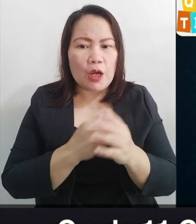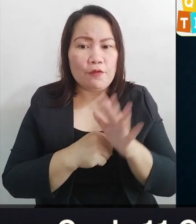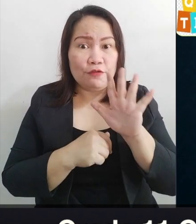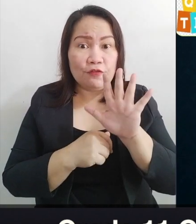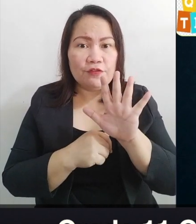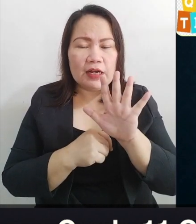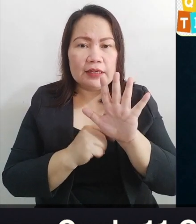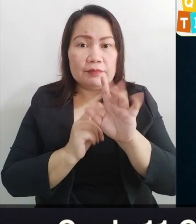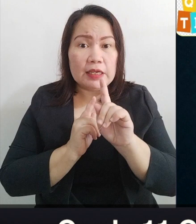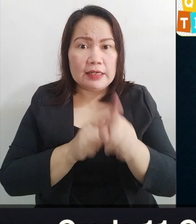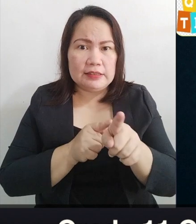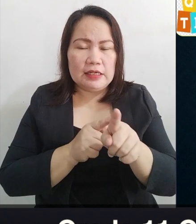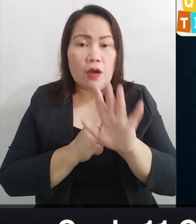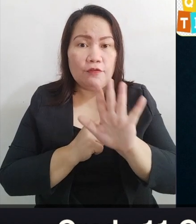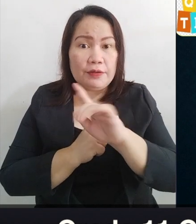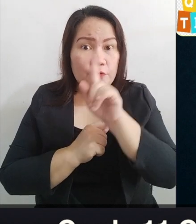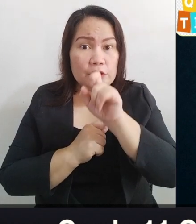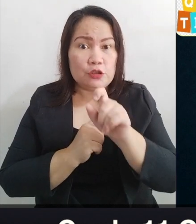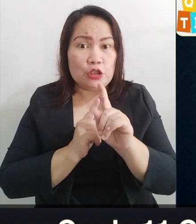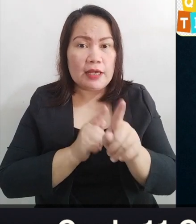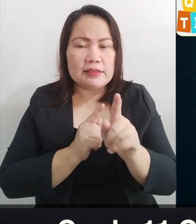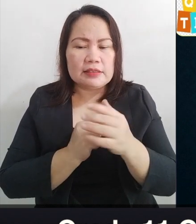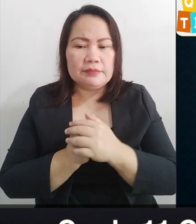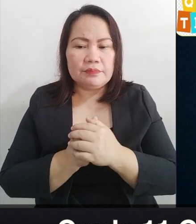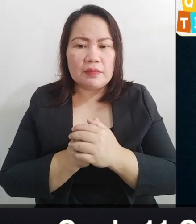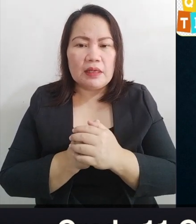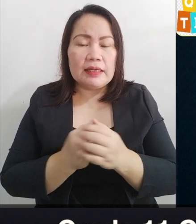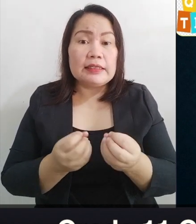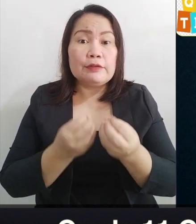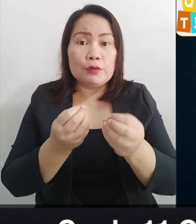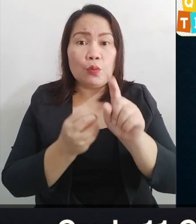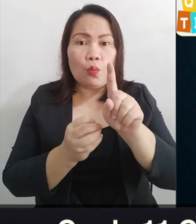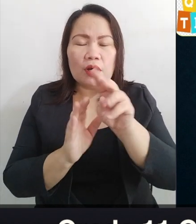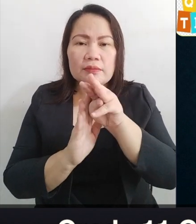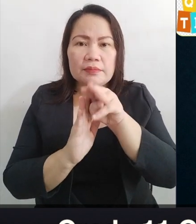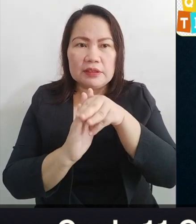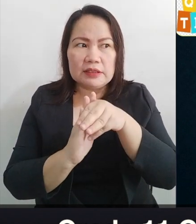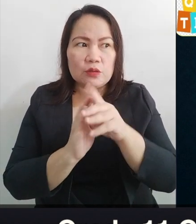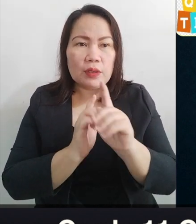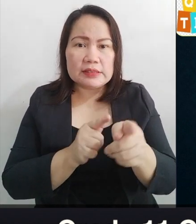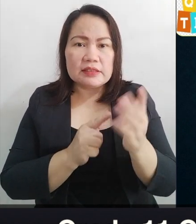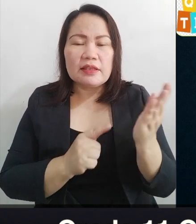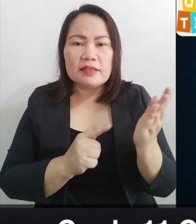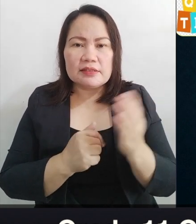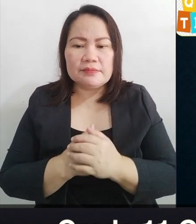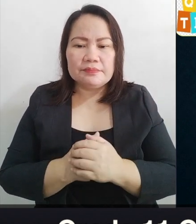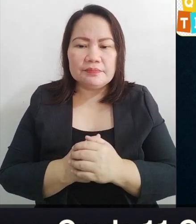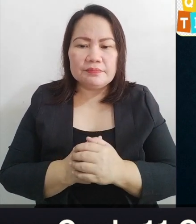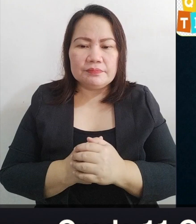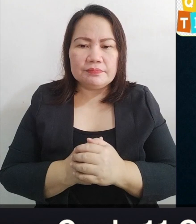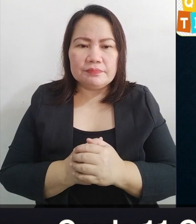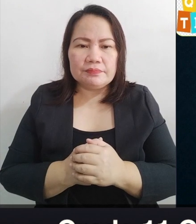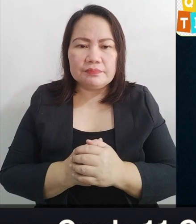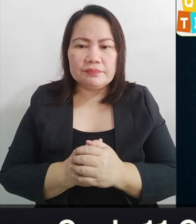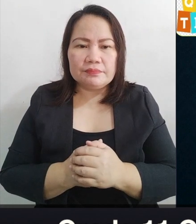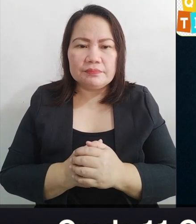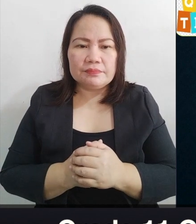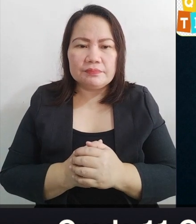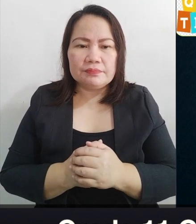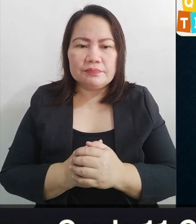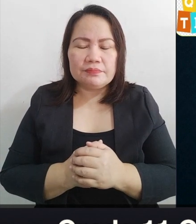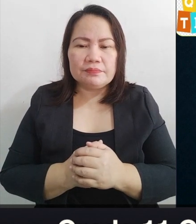I prepared 5 questions. And then, I'll give you 1 minute to answer this.